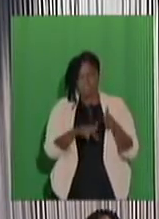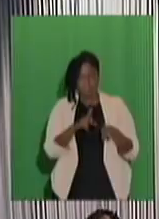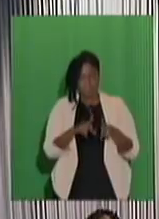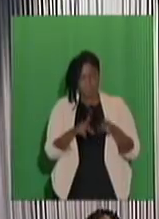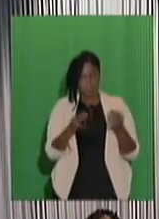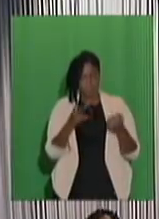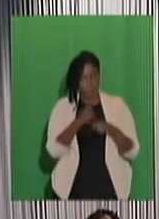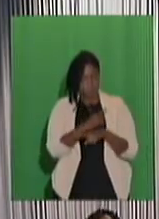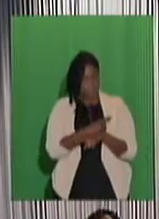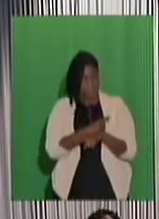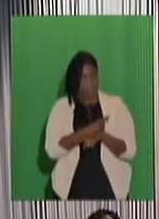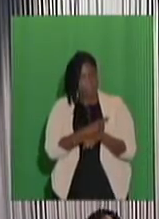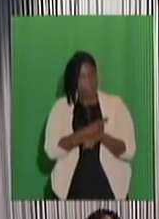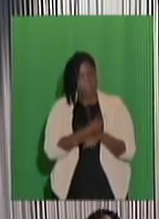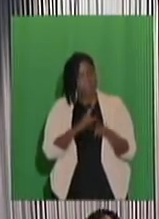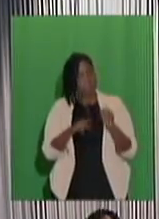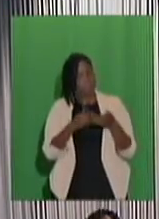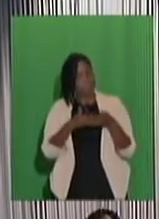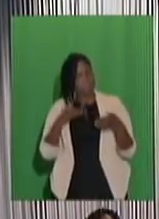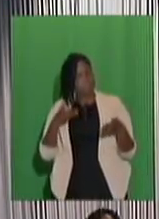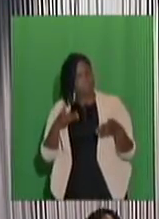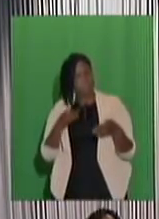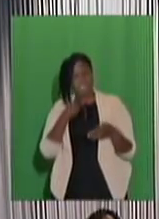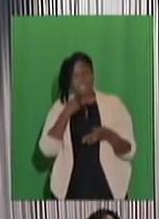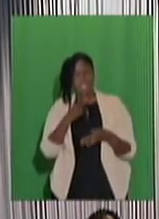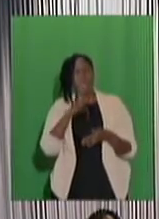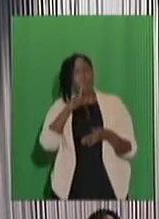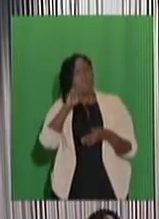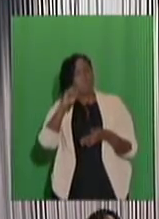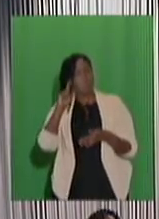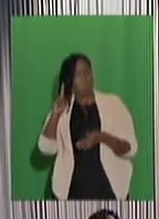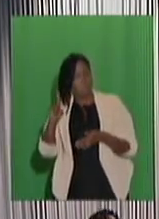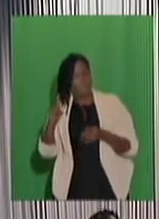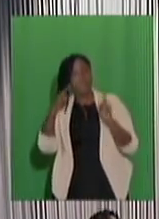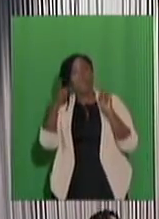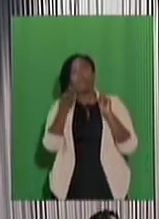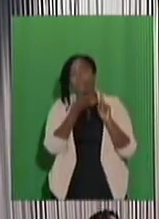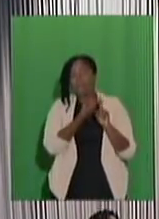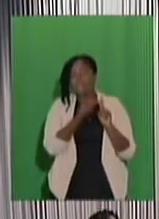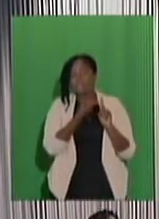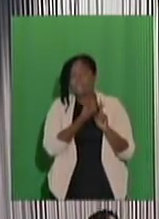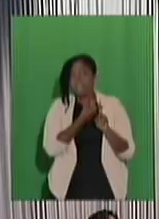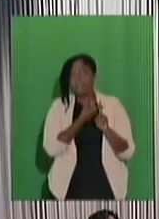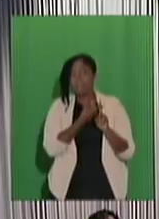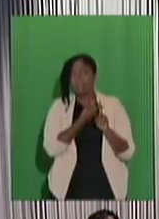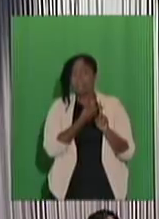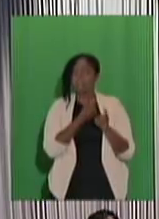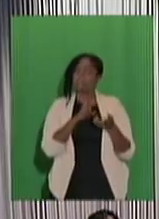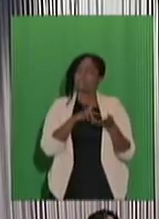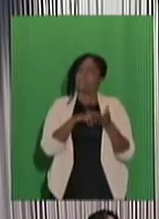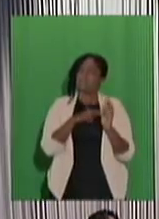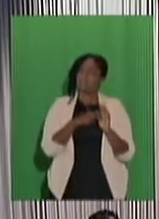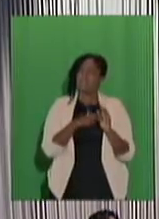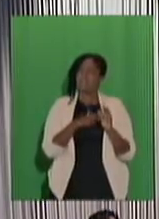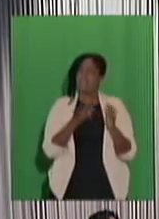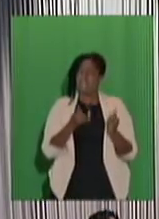know earlier the minister said that there were 101 positive cases. Would that mean that we have 94